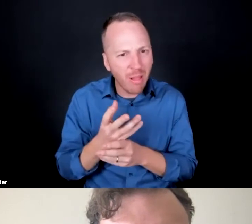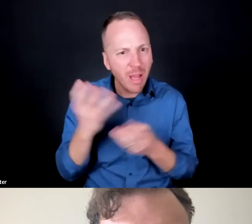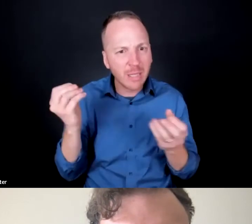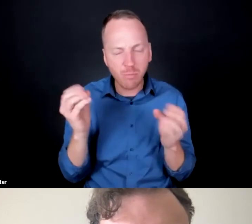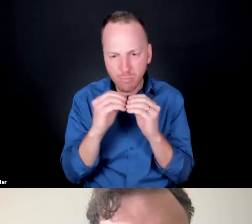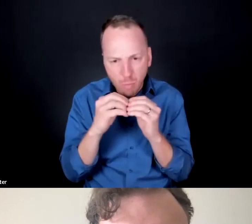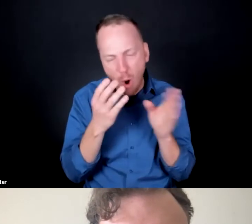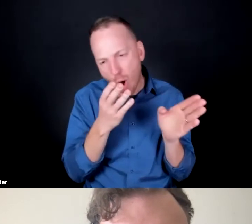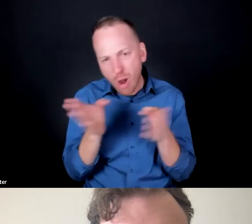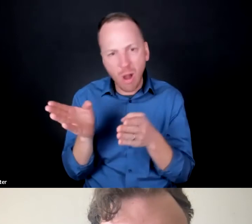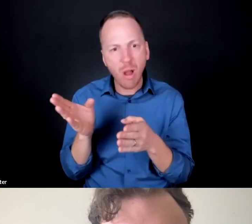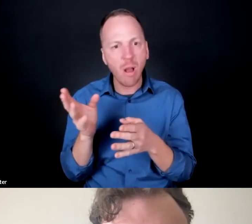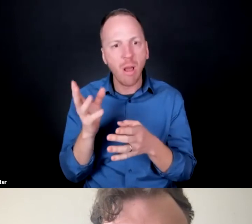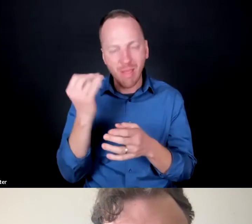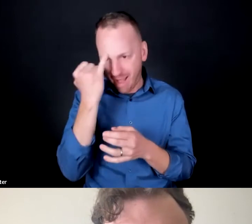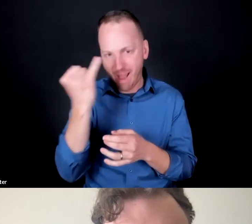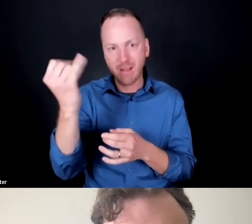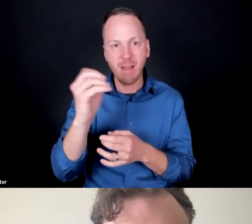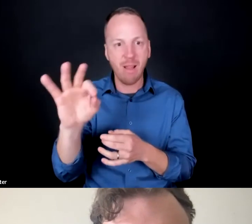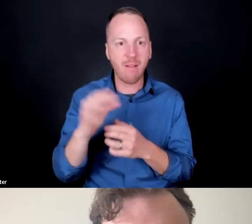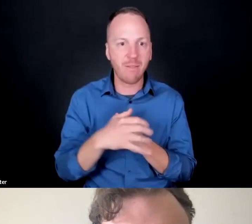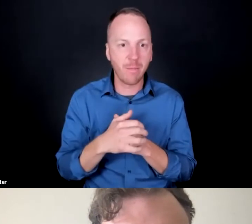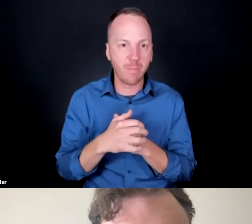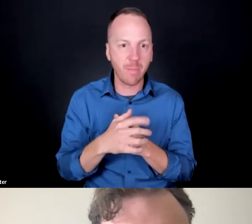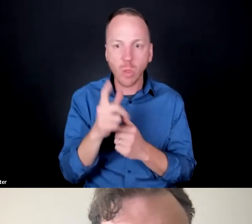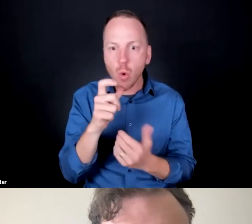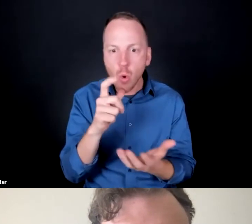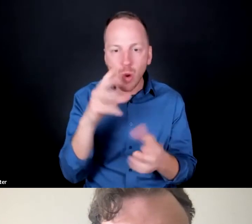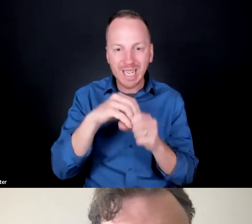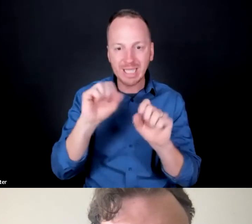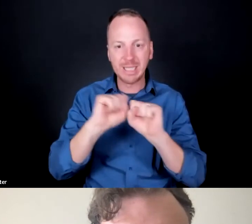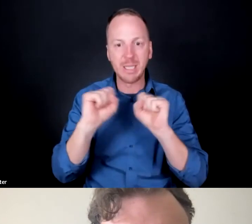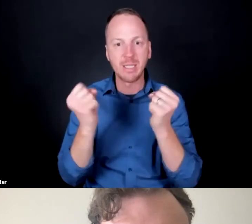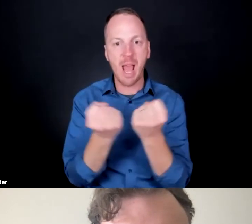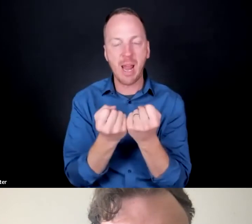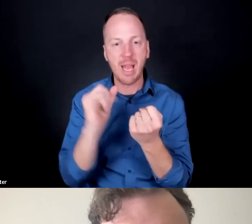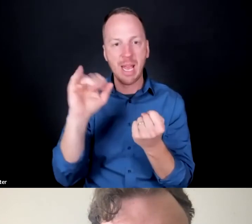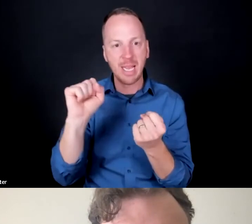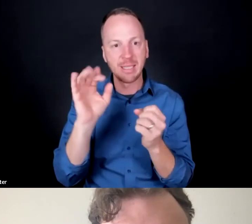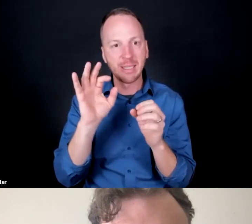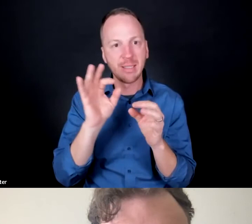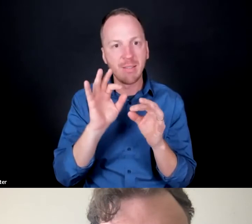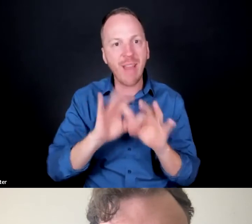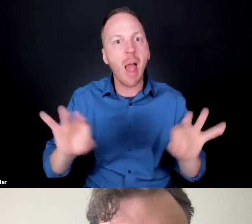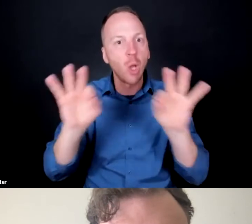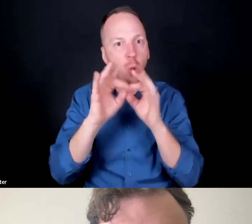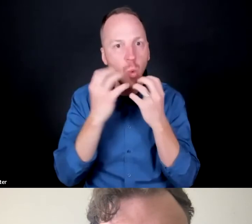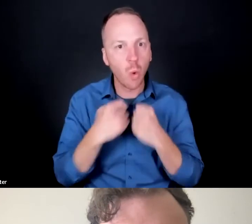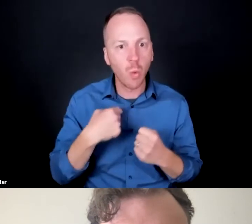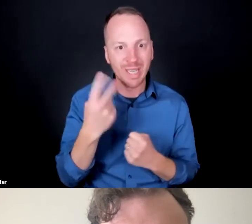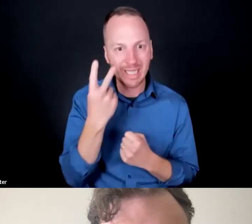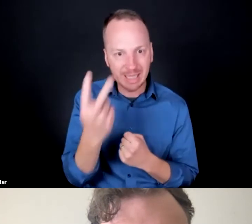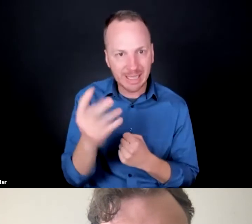it's more so just this idea of like who in society is valued, and we see